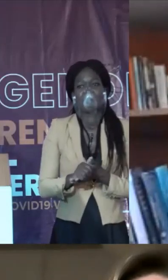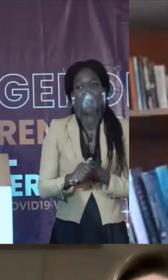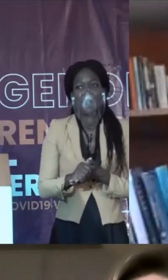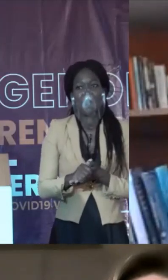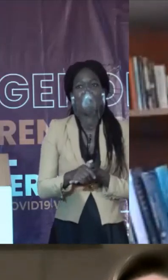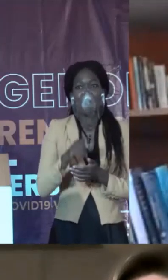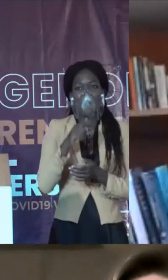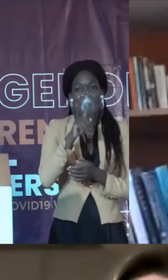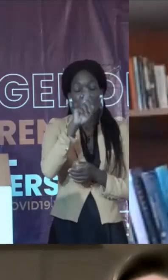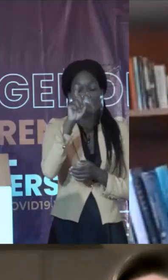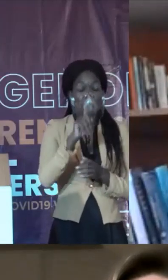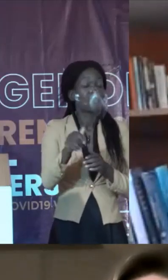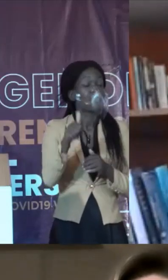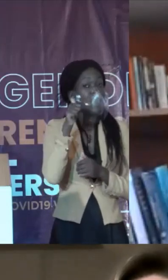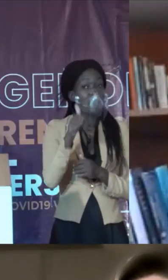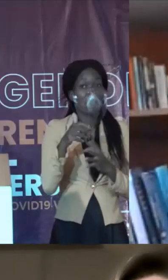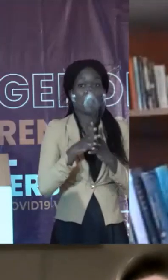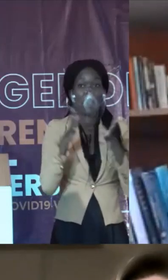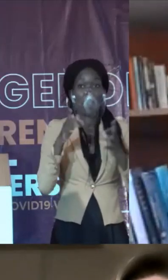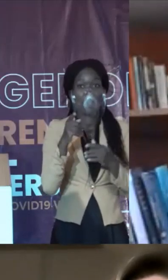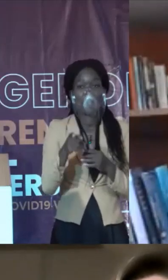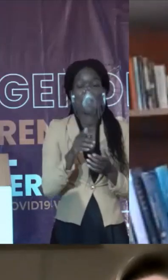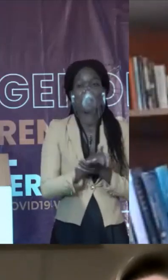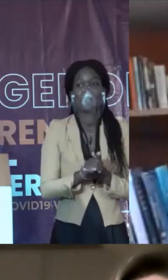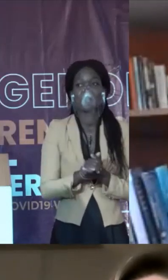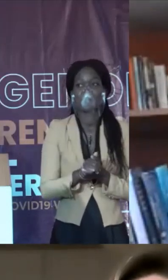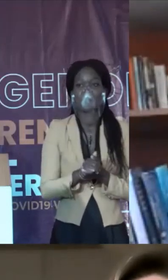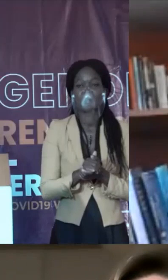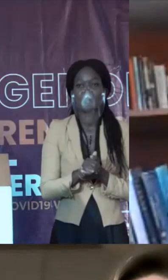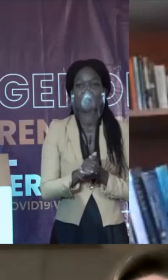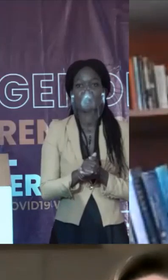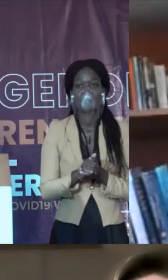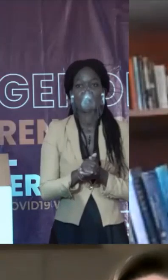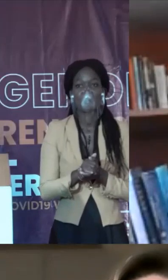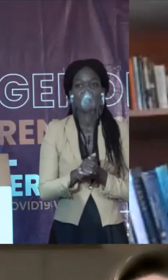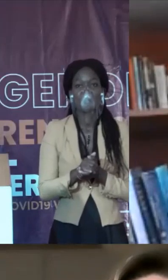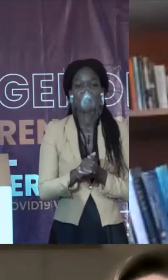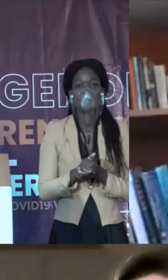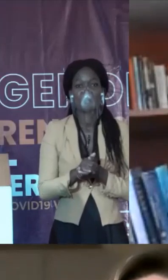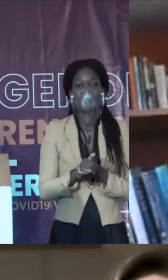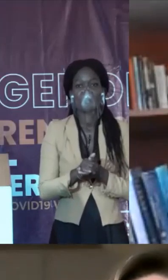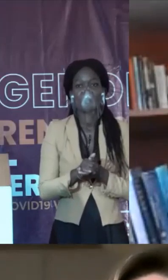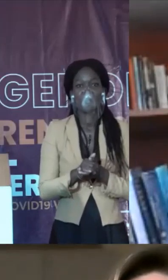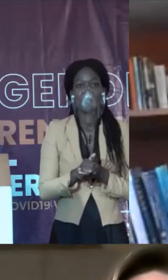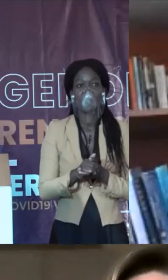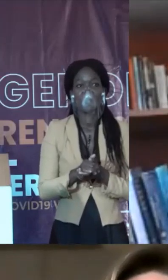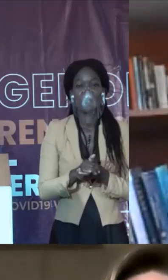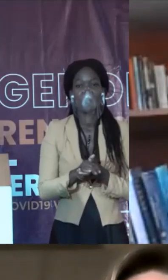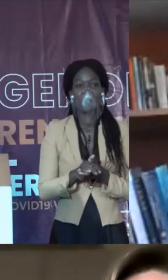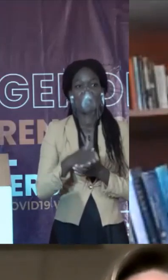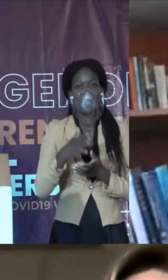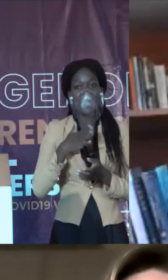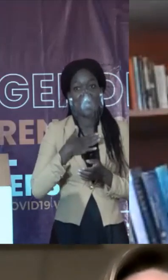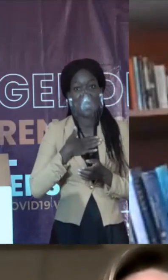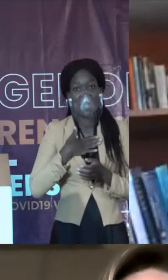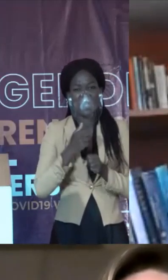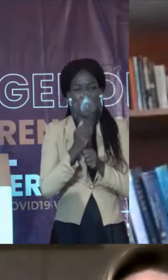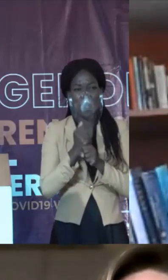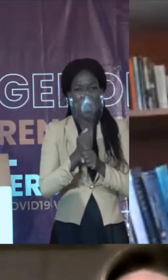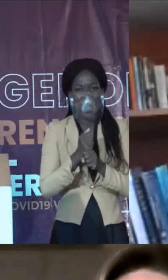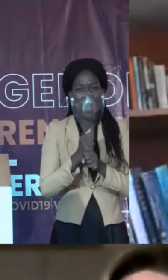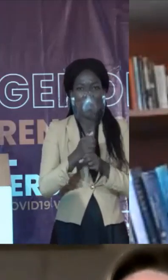fundamental issue. It's a very fundamental question, which both in my work with ActionAid, but